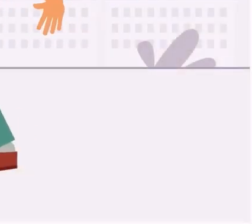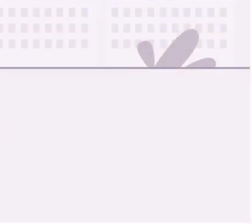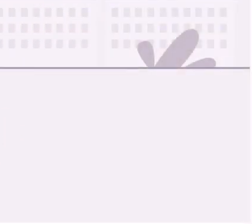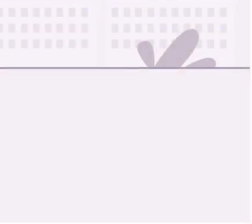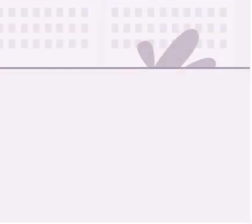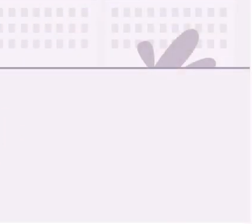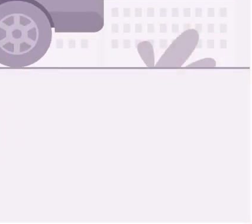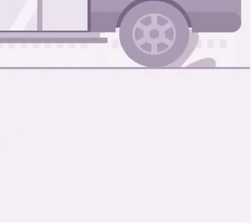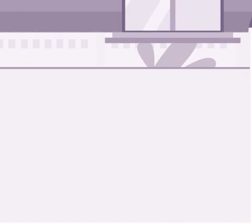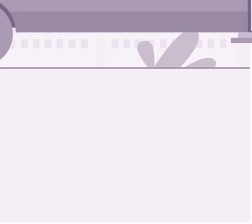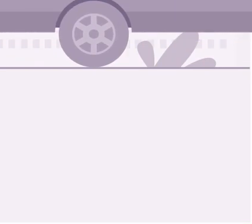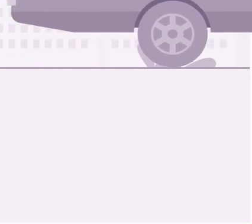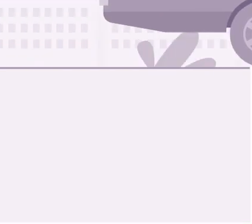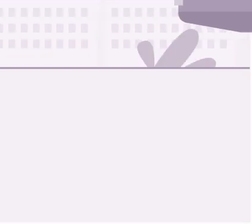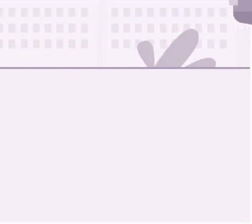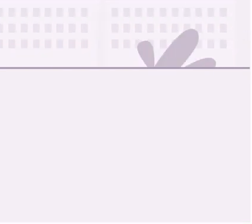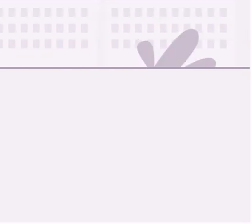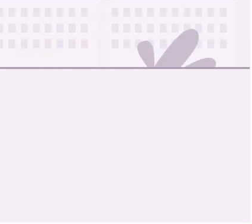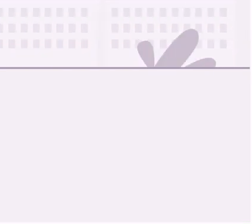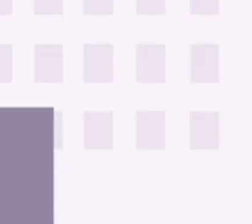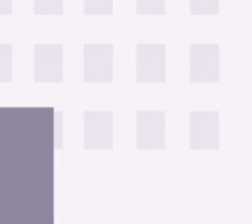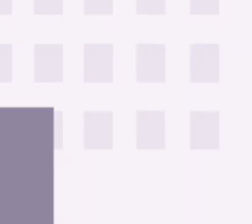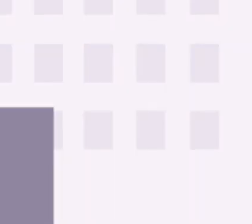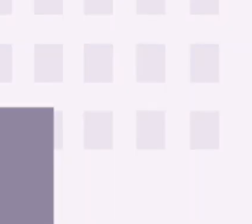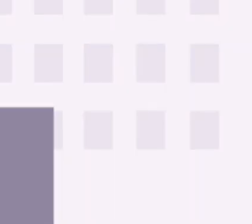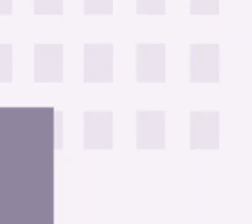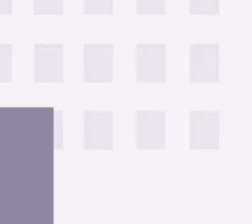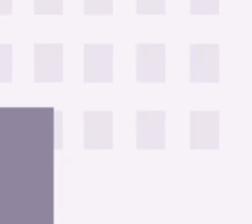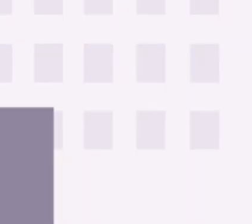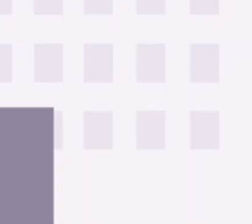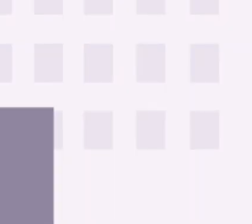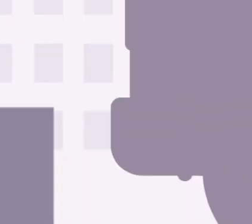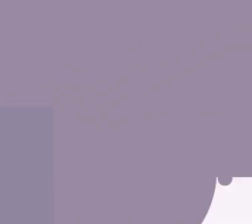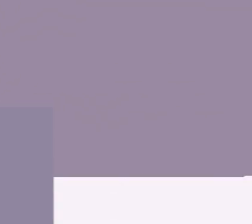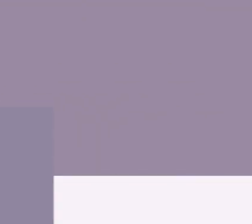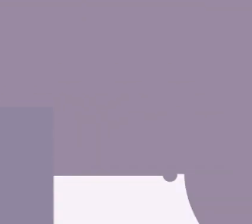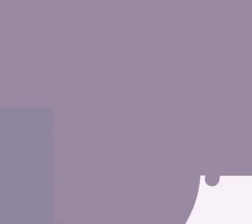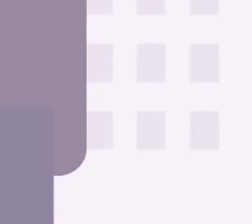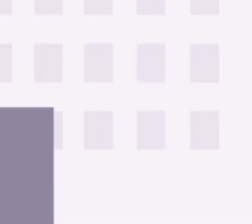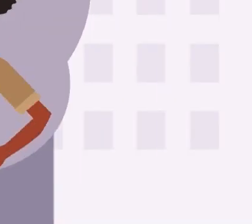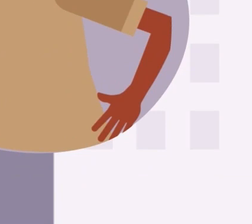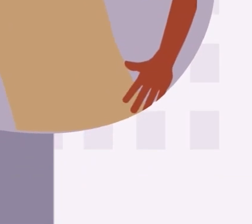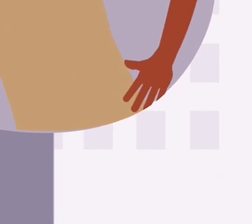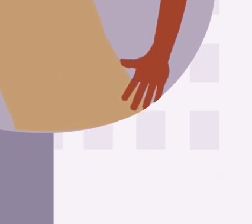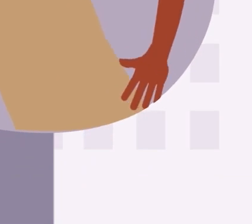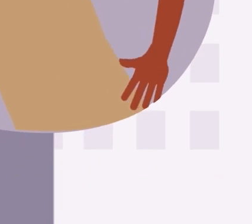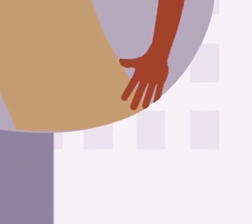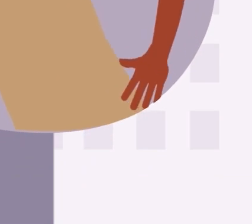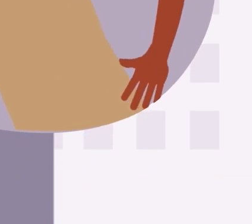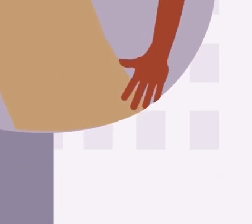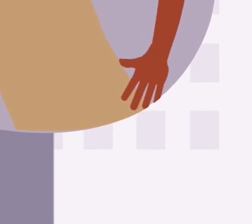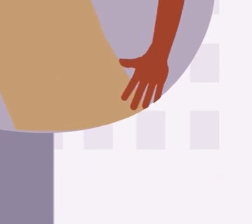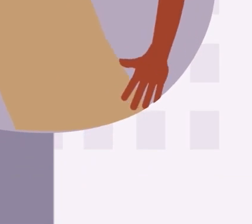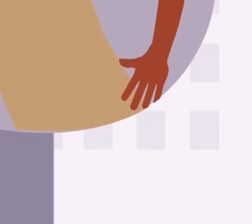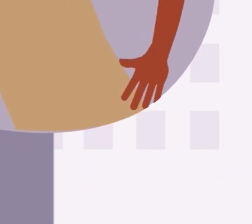Hi Nangula, you look sad. Hi Peter, I am sad because my parents argued about whether